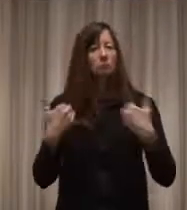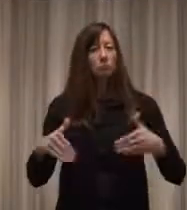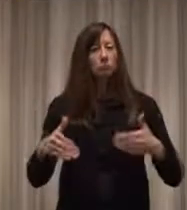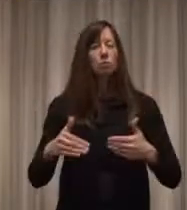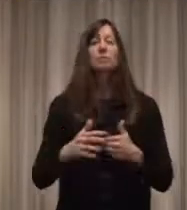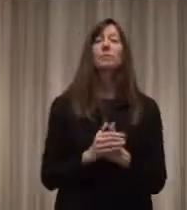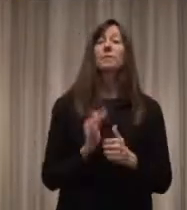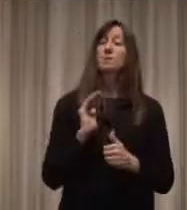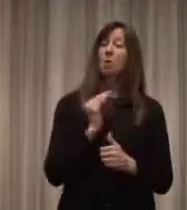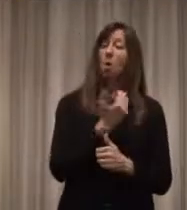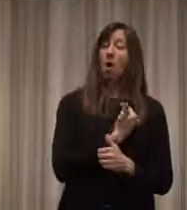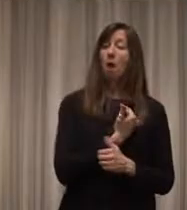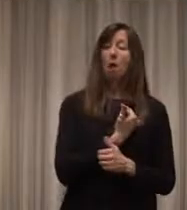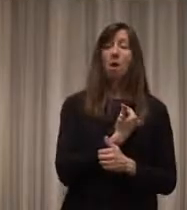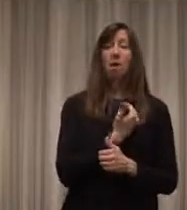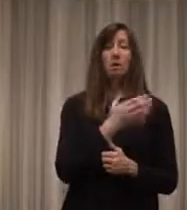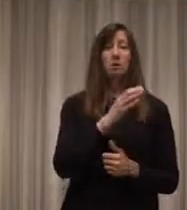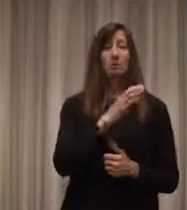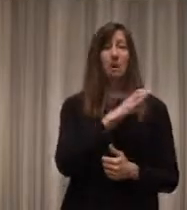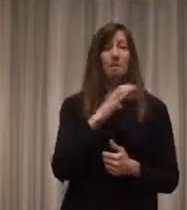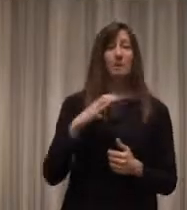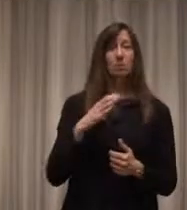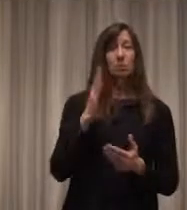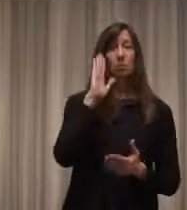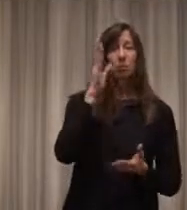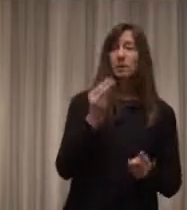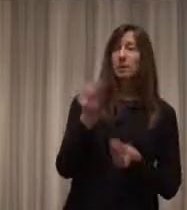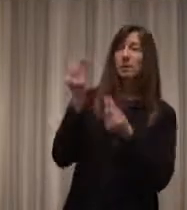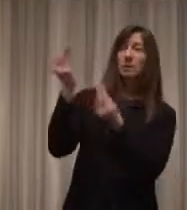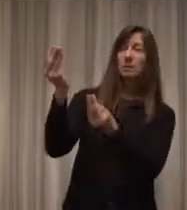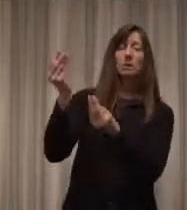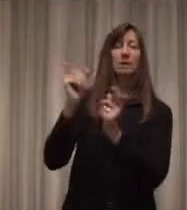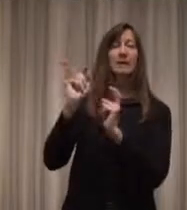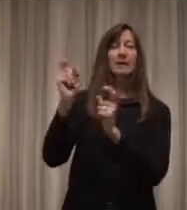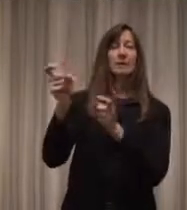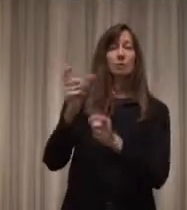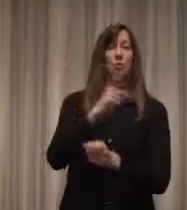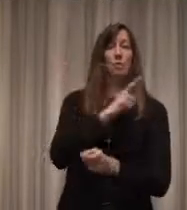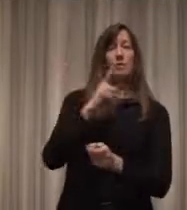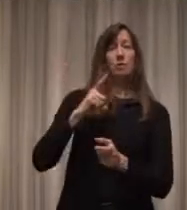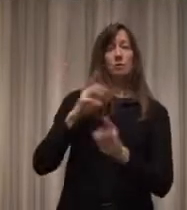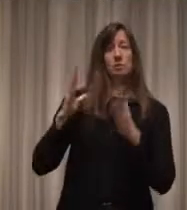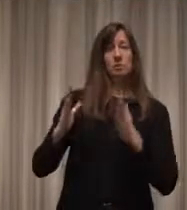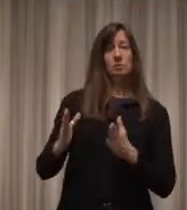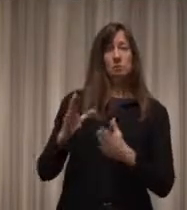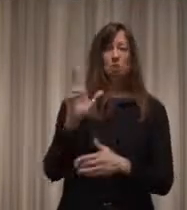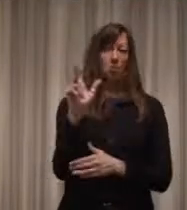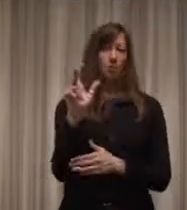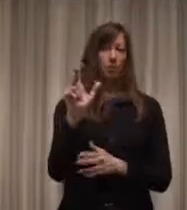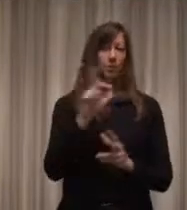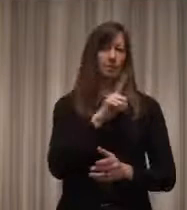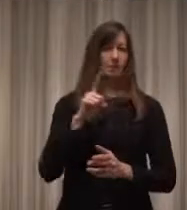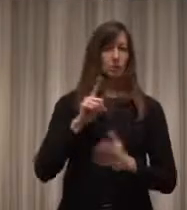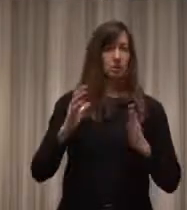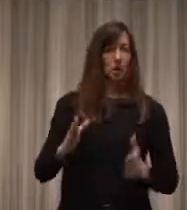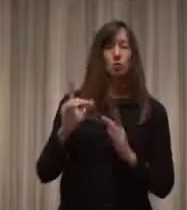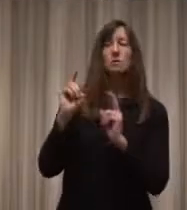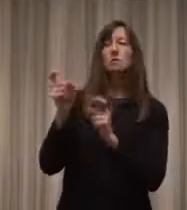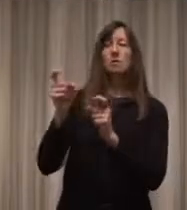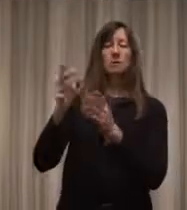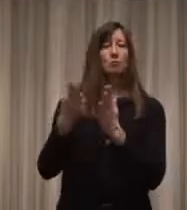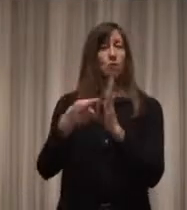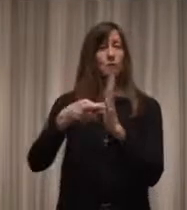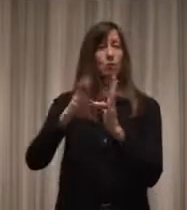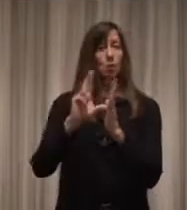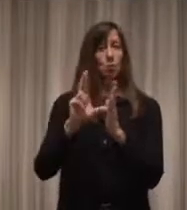our county legislature. It'll be reviewed by our 23 legislators, and my hope is that they